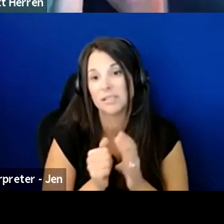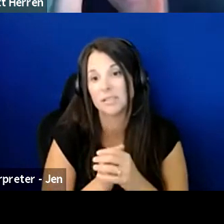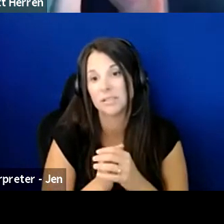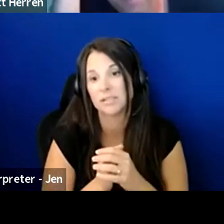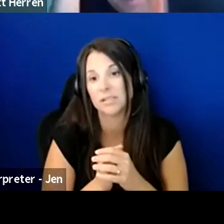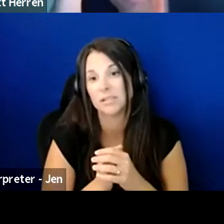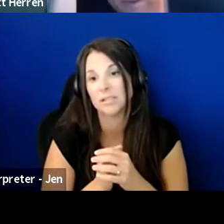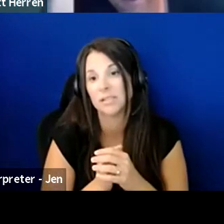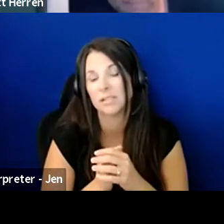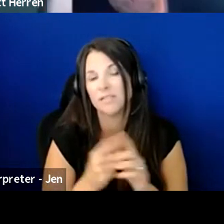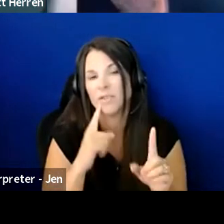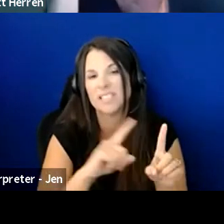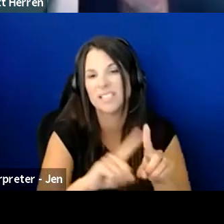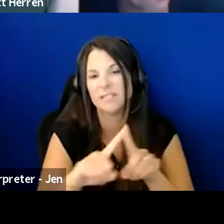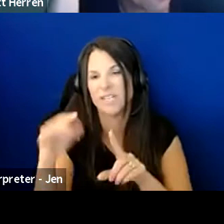courses.